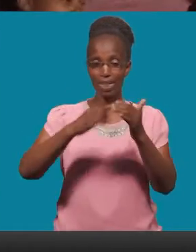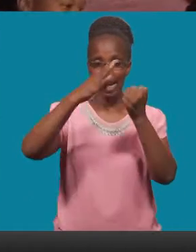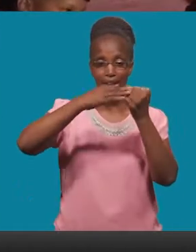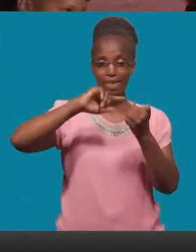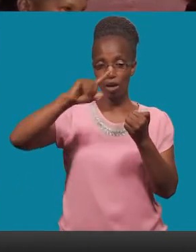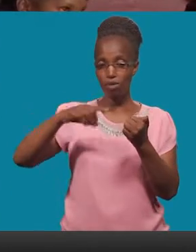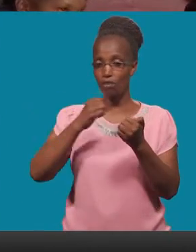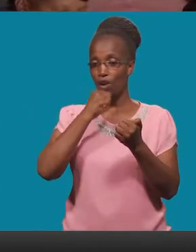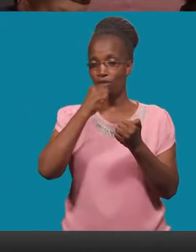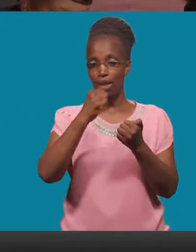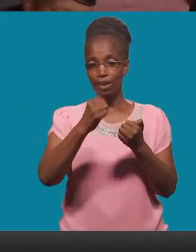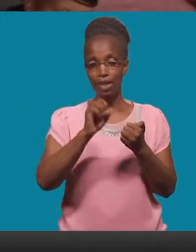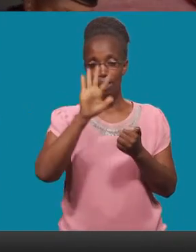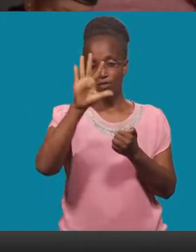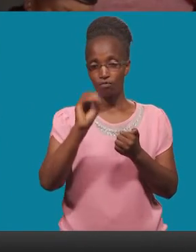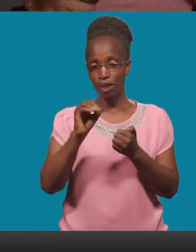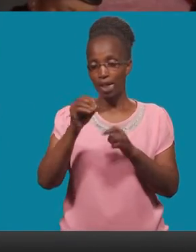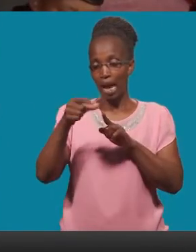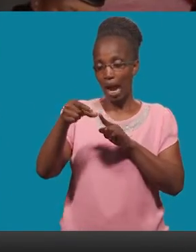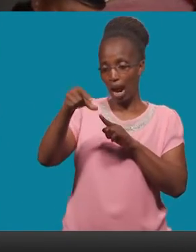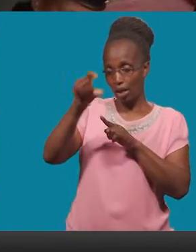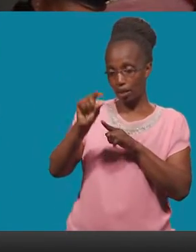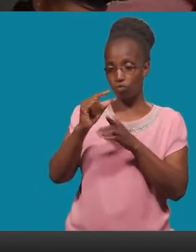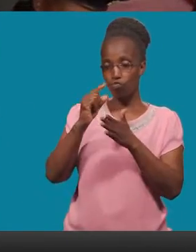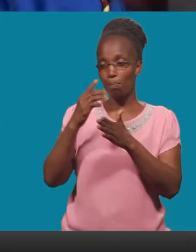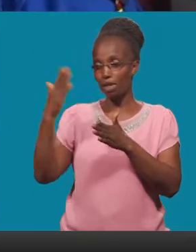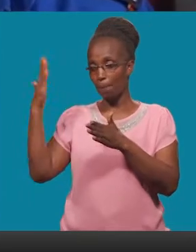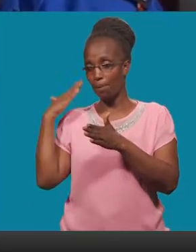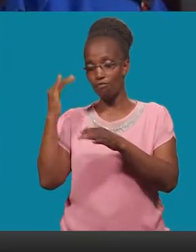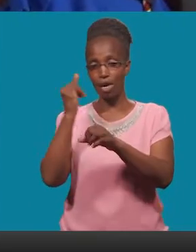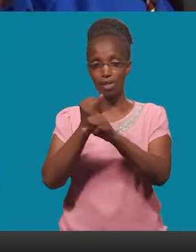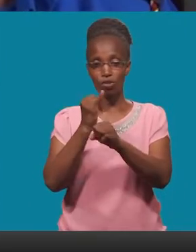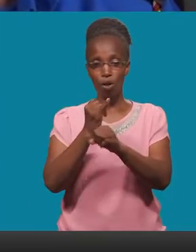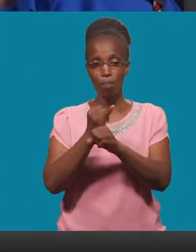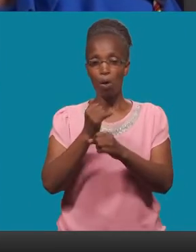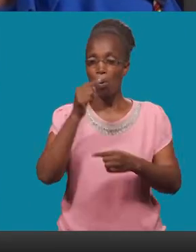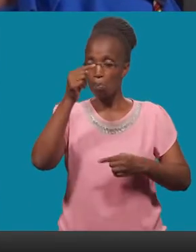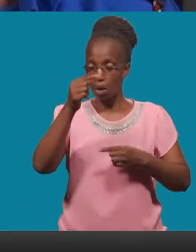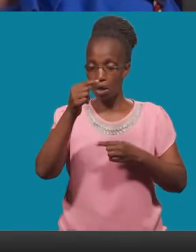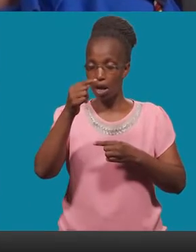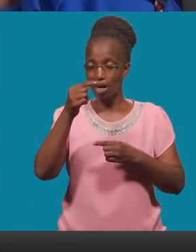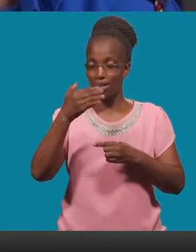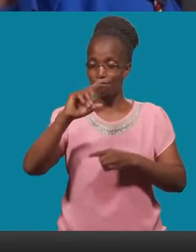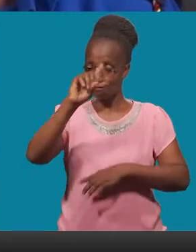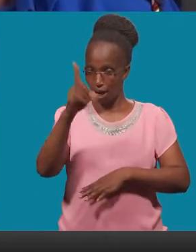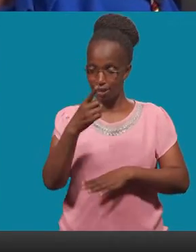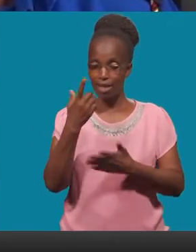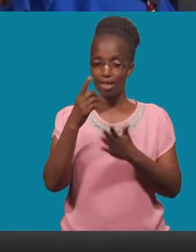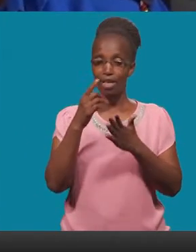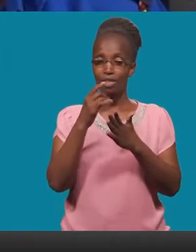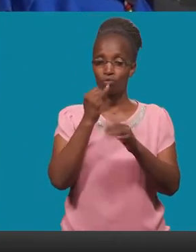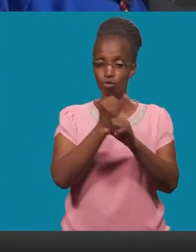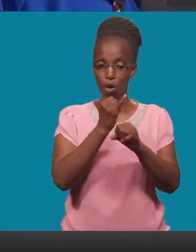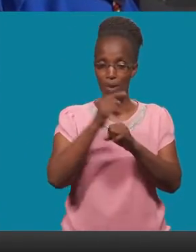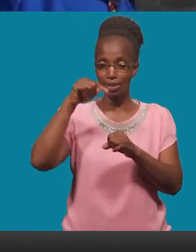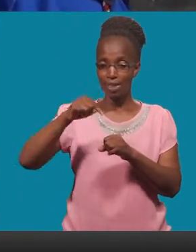8,550 slots, which is an increase from what we had in phase two. We have been running this program since phase one, phase two, and